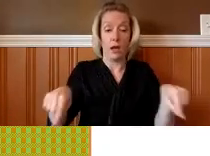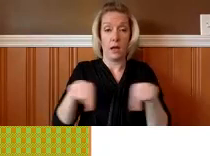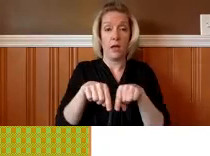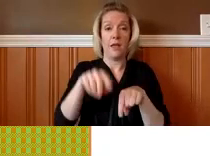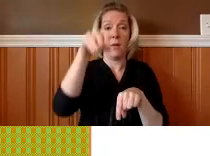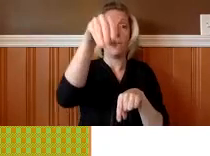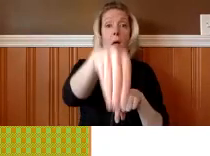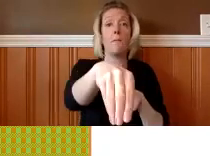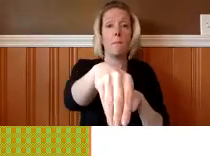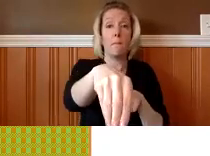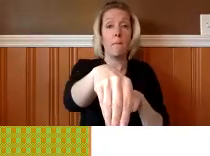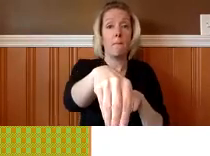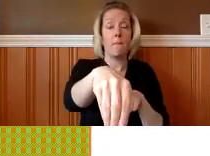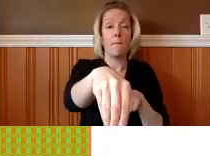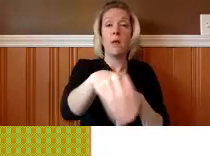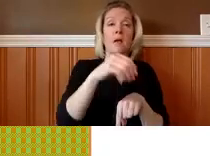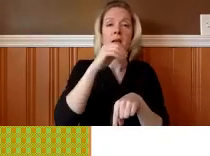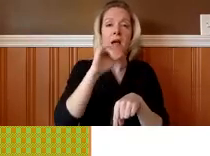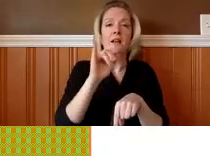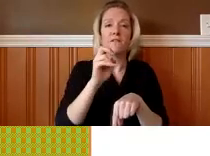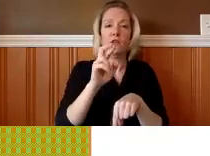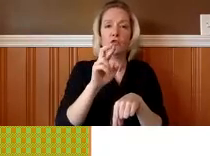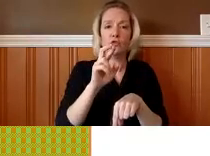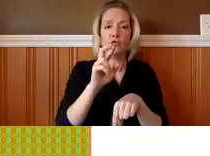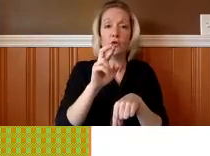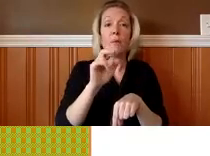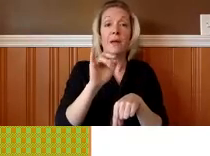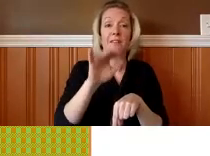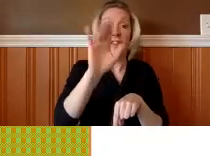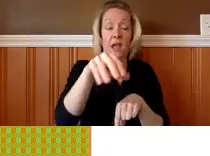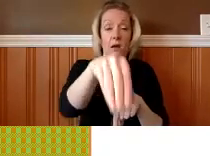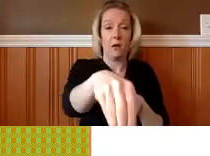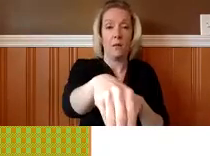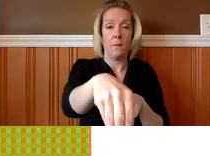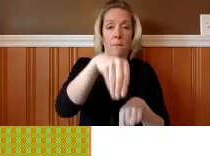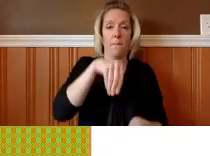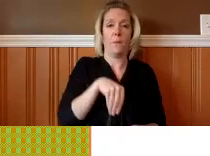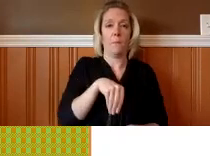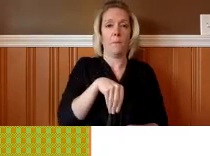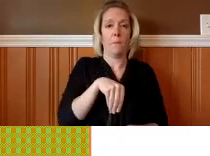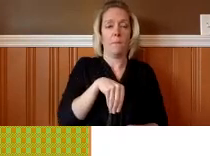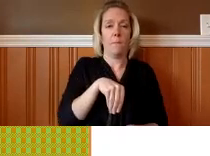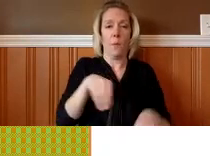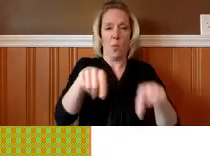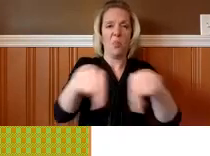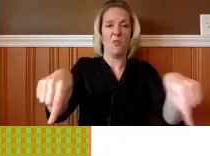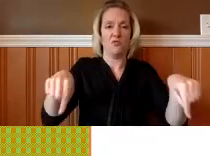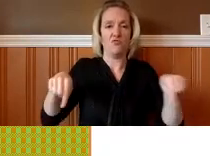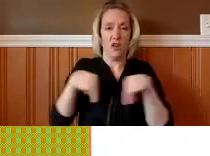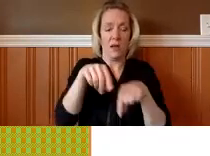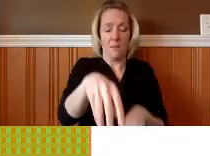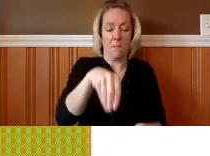necessarily their inferior or lower field. But if you take that same thing, you place it closer to the